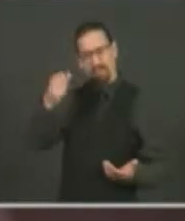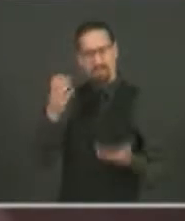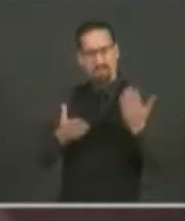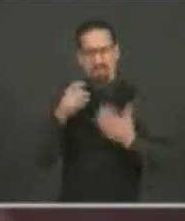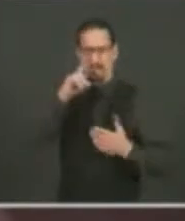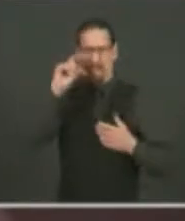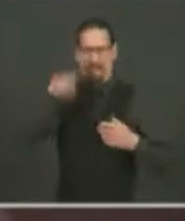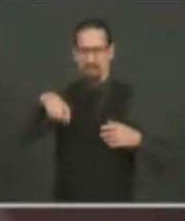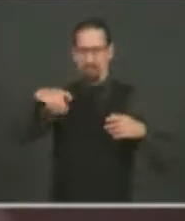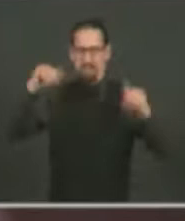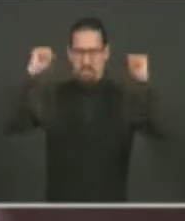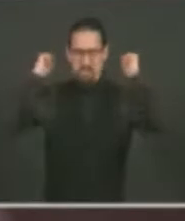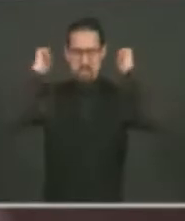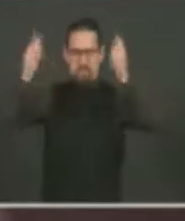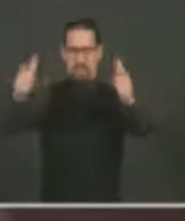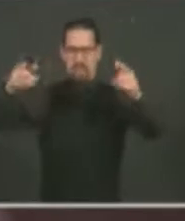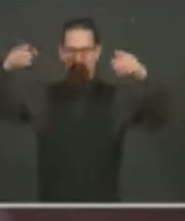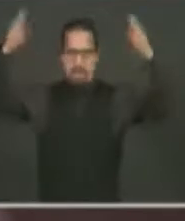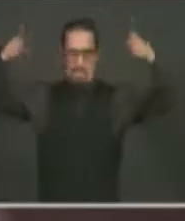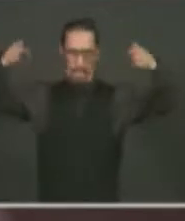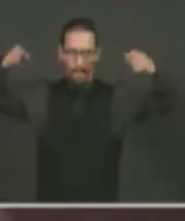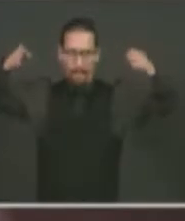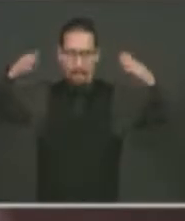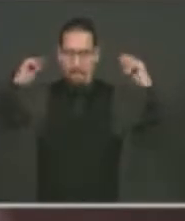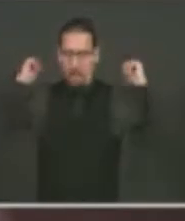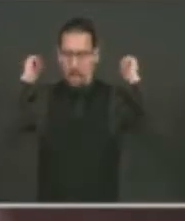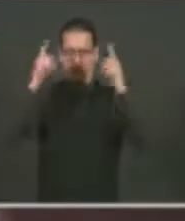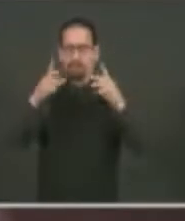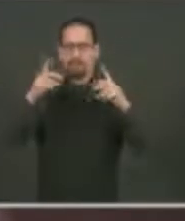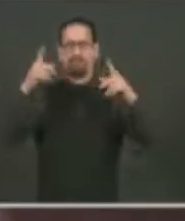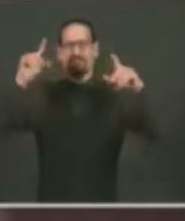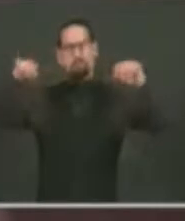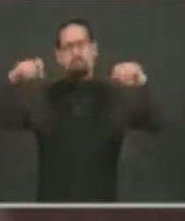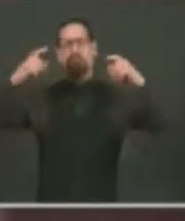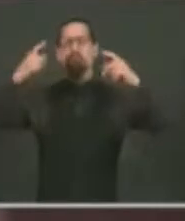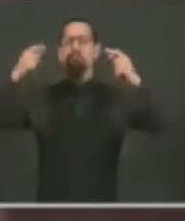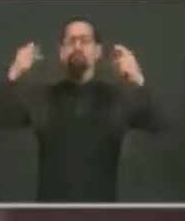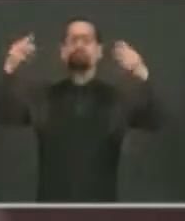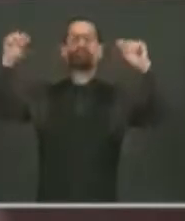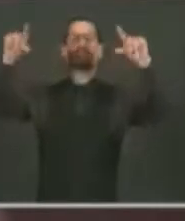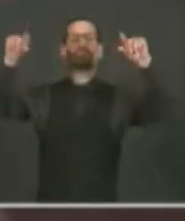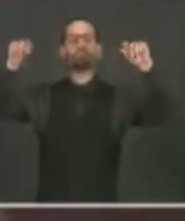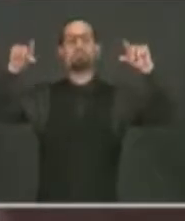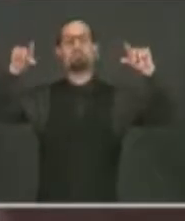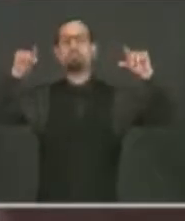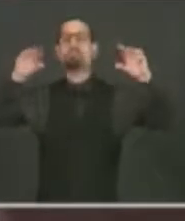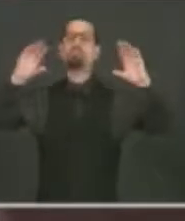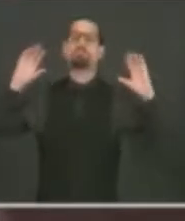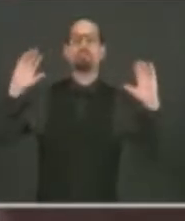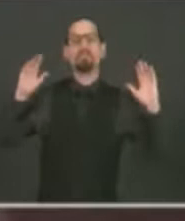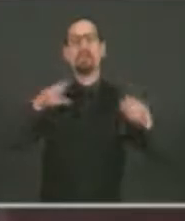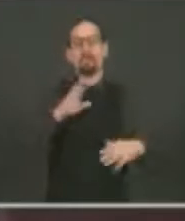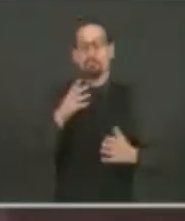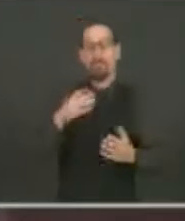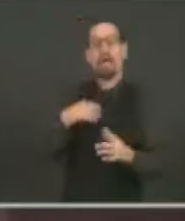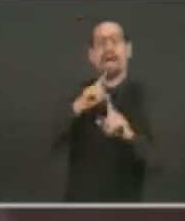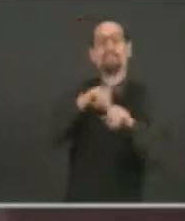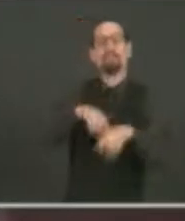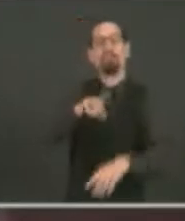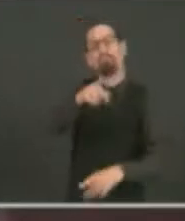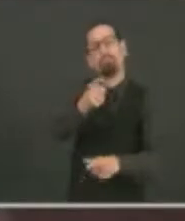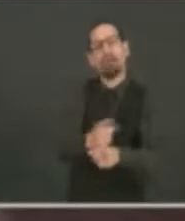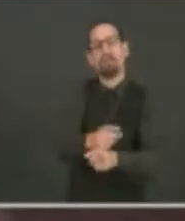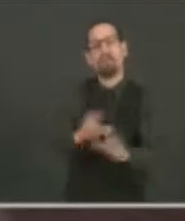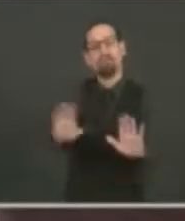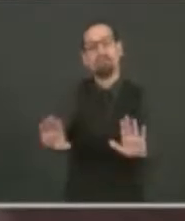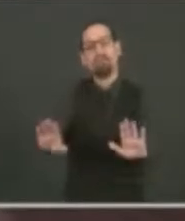open for 45 minutes in December? Exactly. So you just answered your own question. So I would encourage you guys, members of the press, to